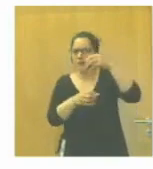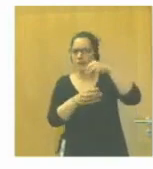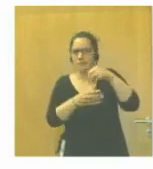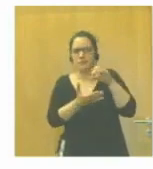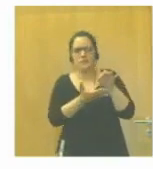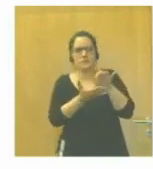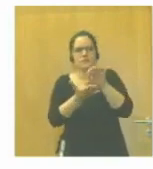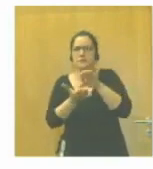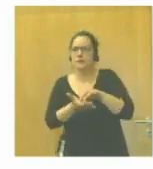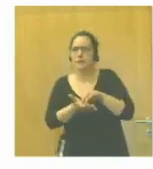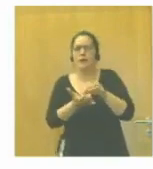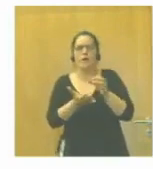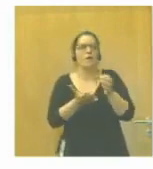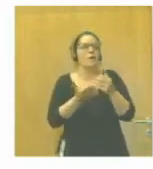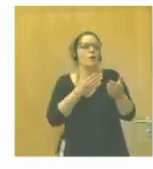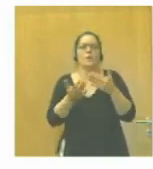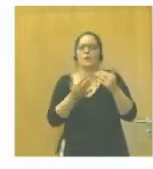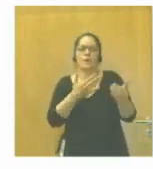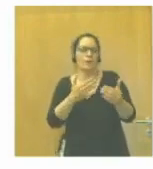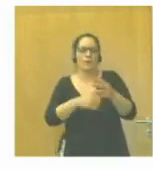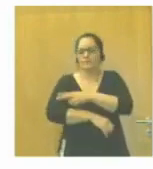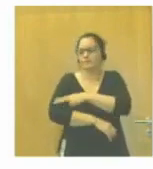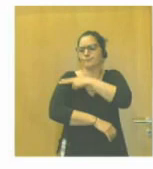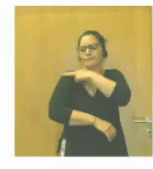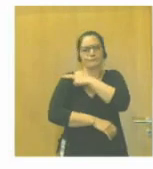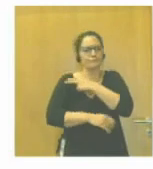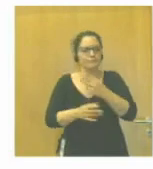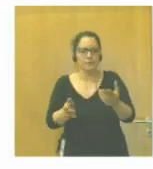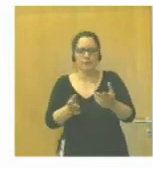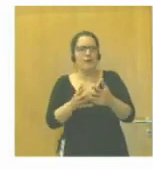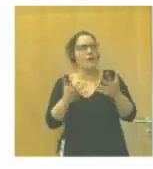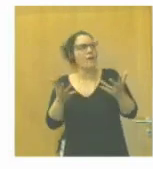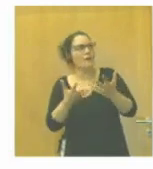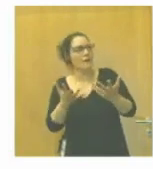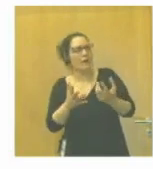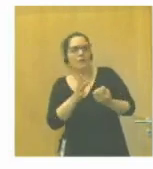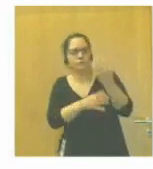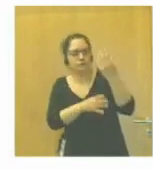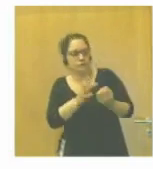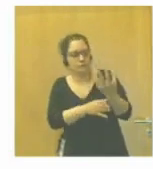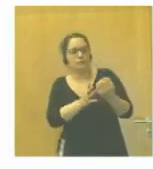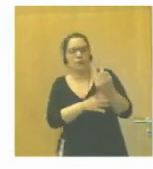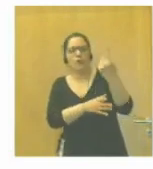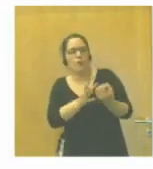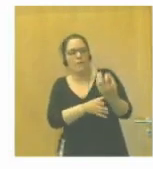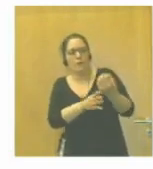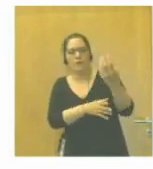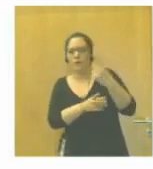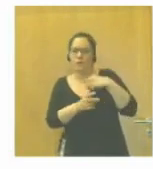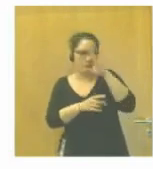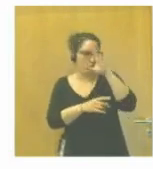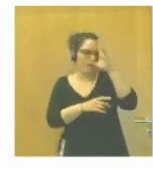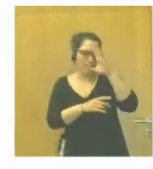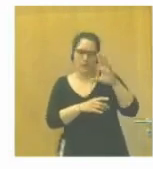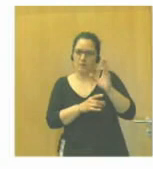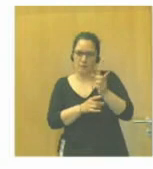is, know what is expected of them, how they use every new protocol, every new tool that's been adopted. And also things like,